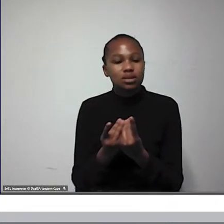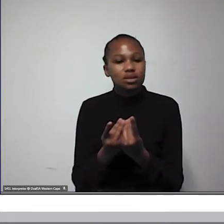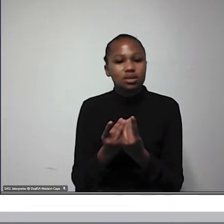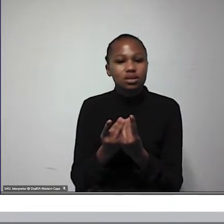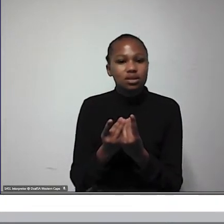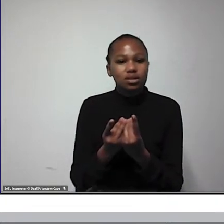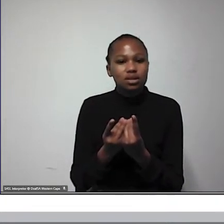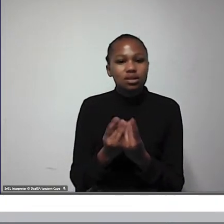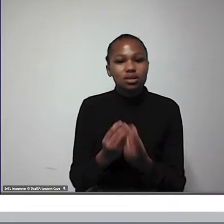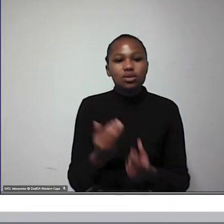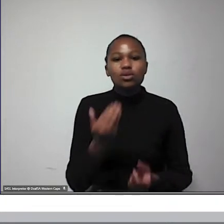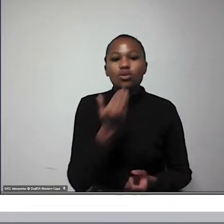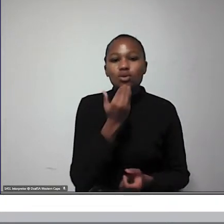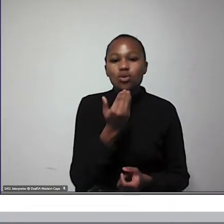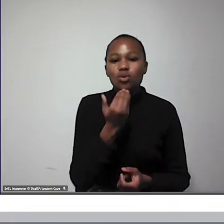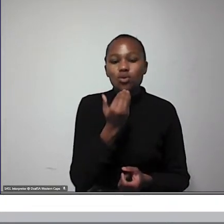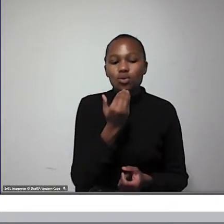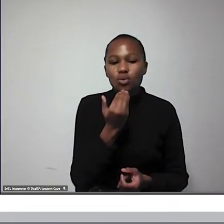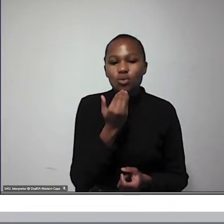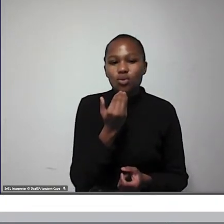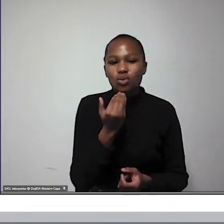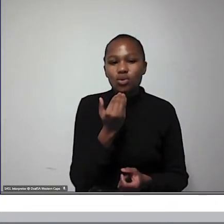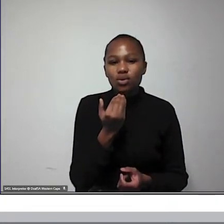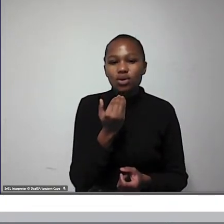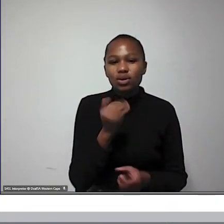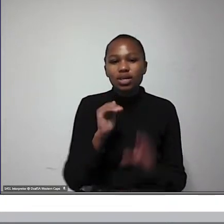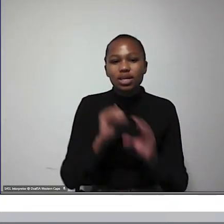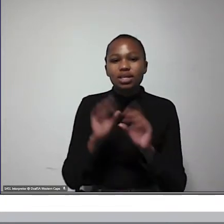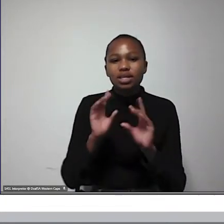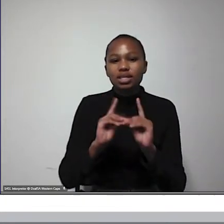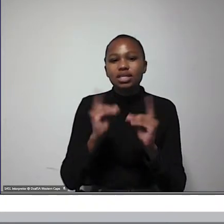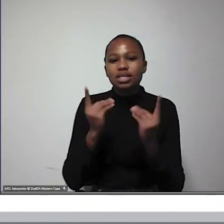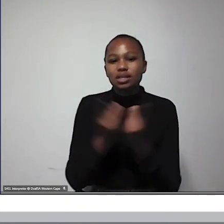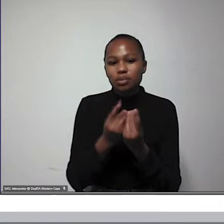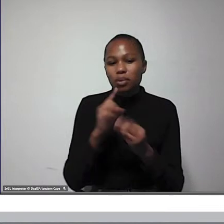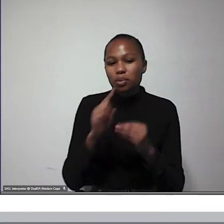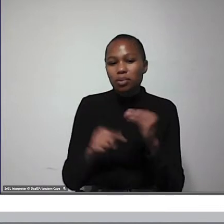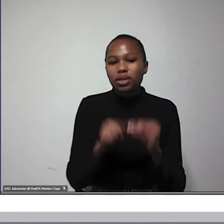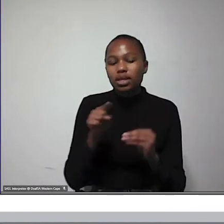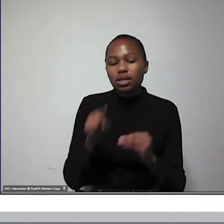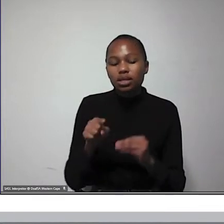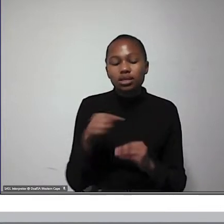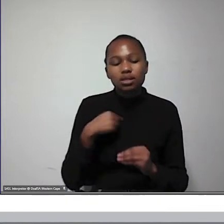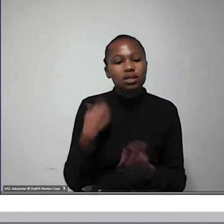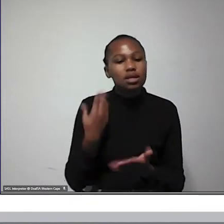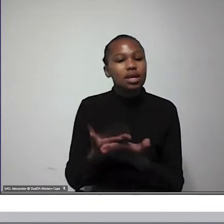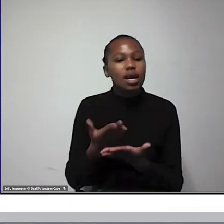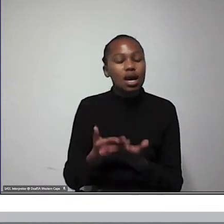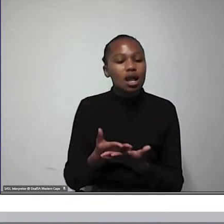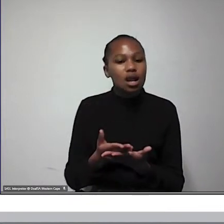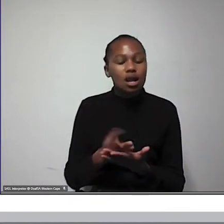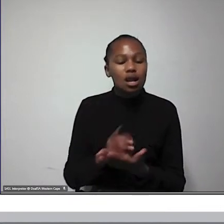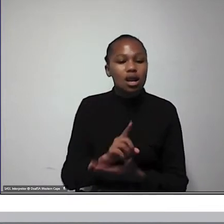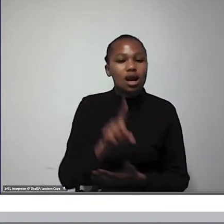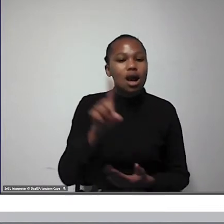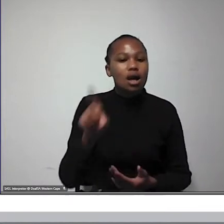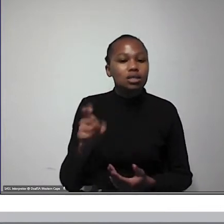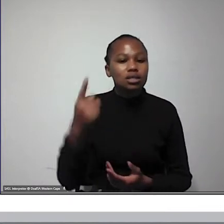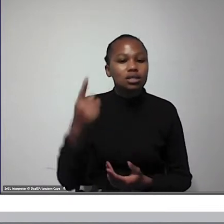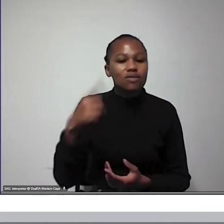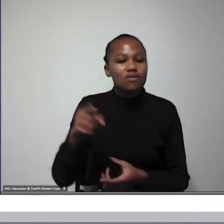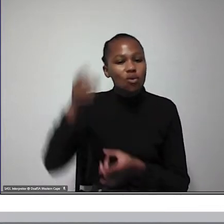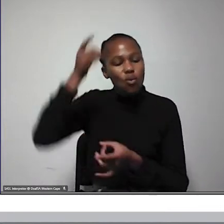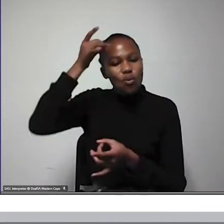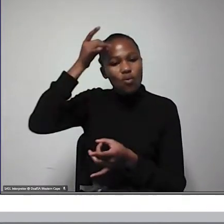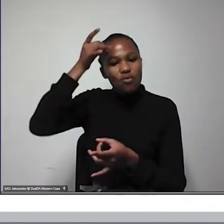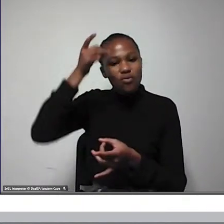is the championing body or the championing department in this regard. We should be able to ask them for information as it